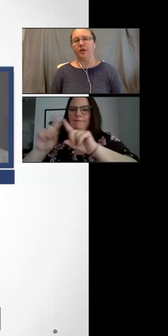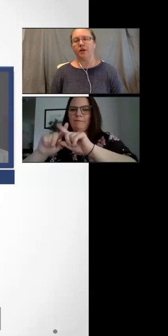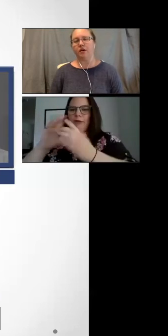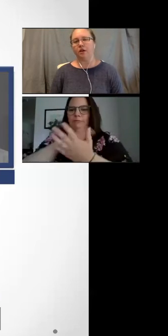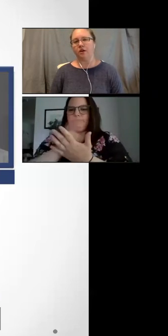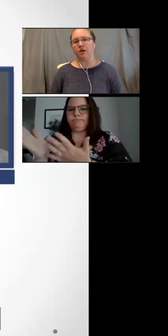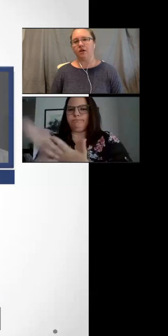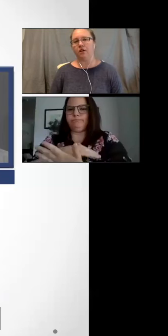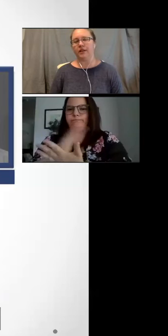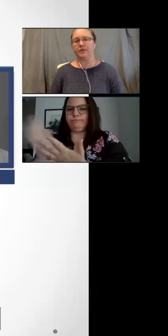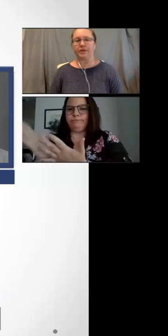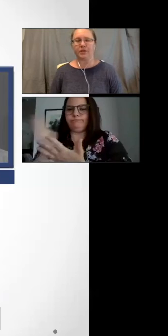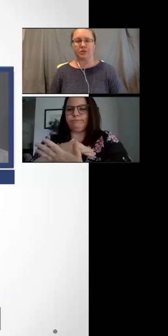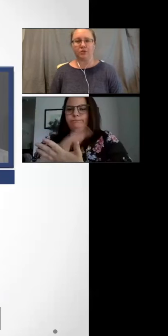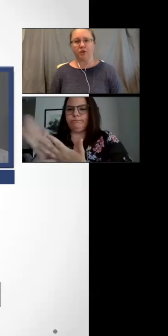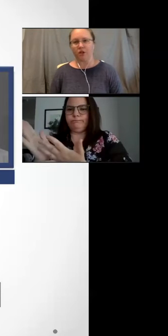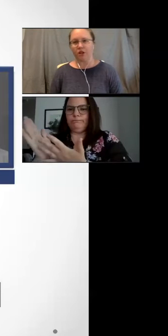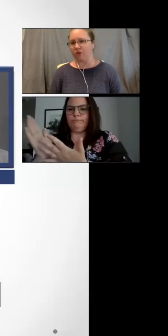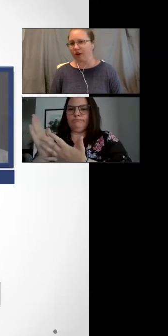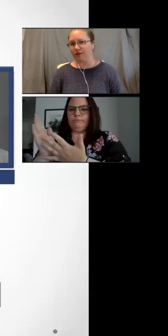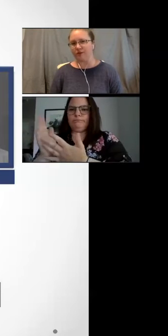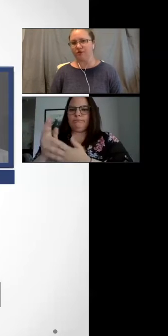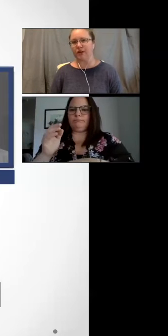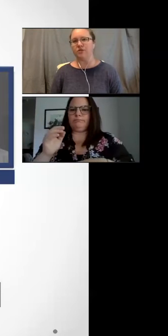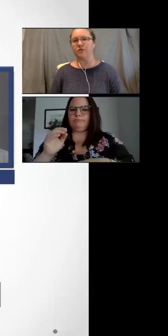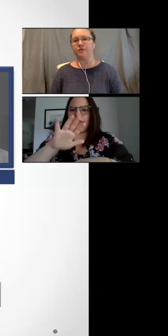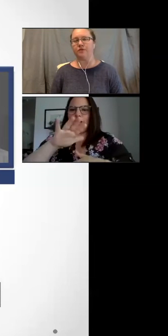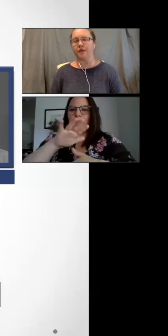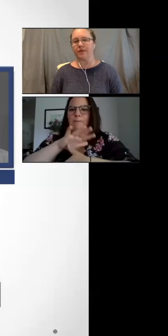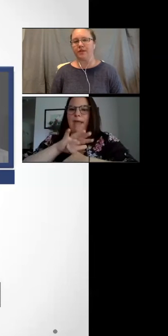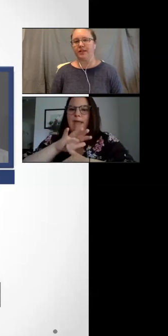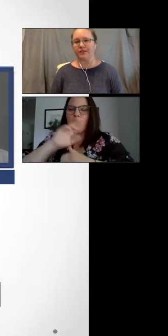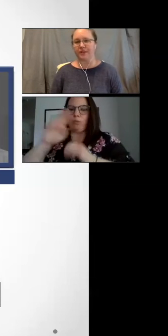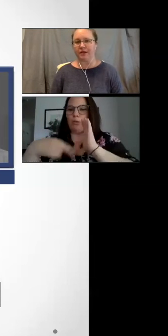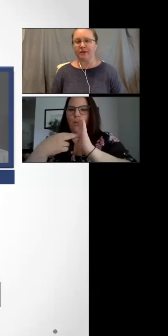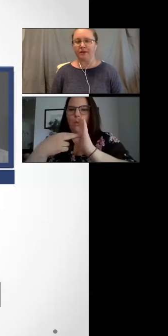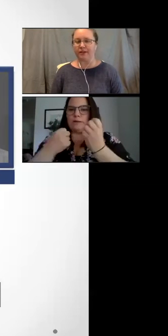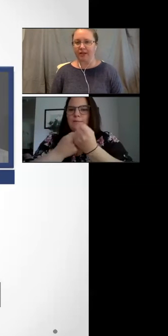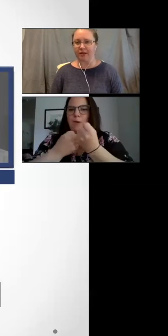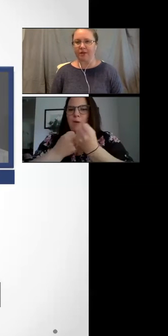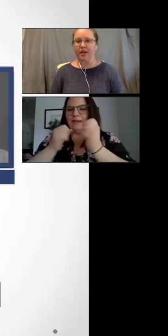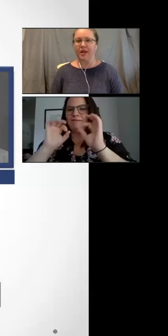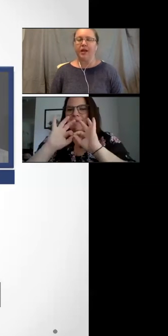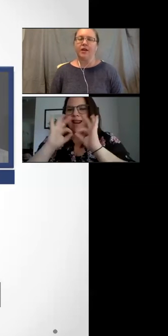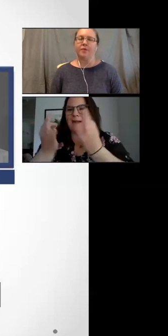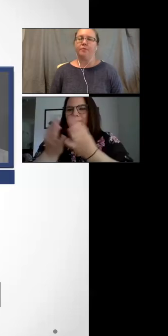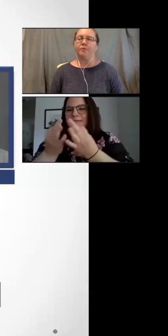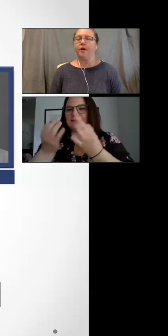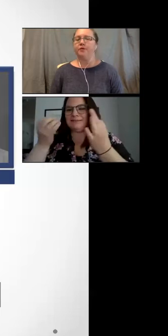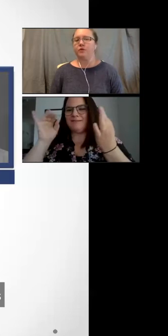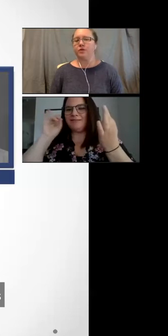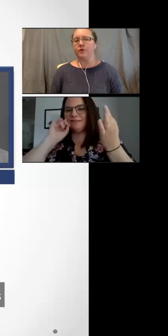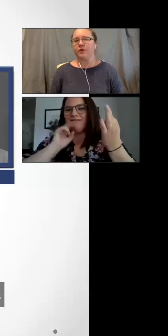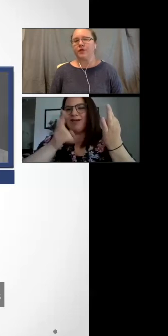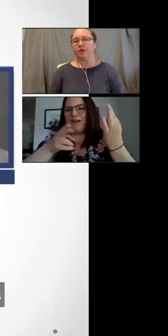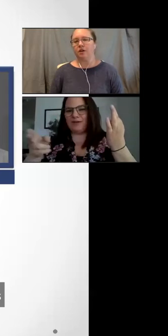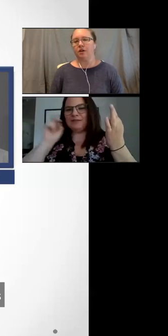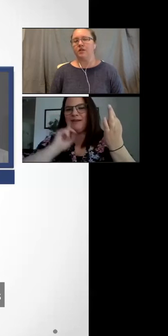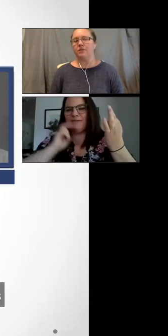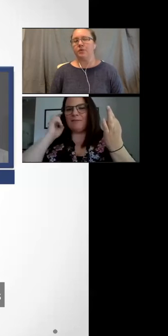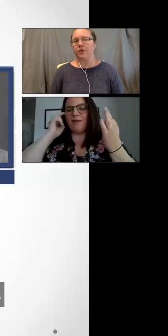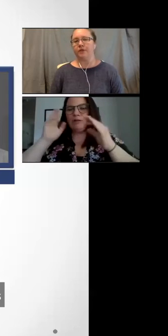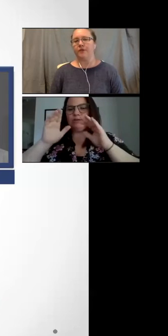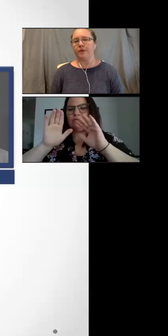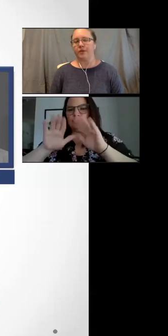We are all expected to work across the range of a family's lifetime. Of course, focusing